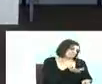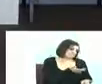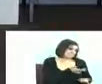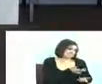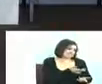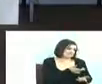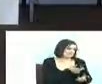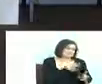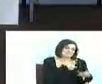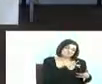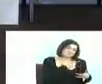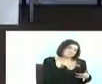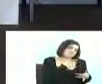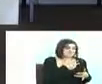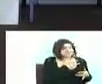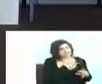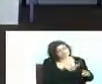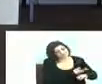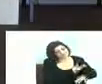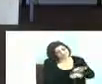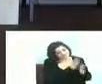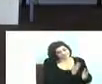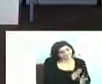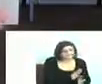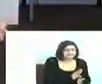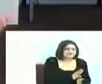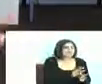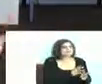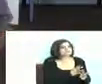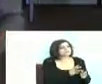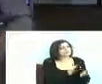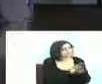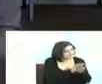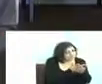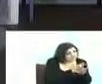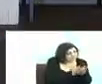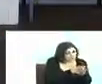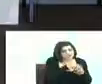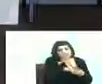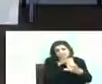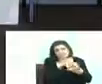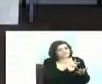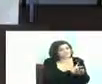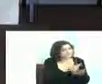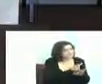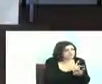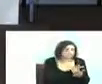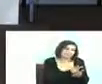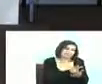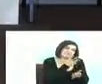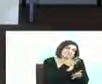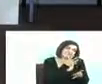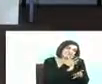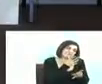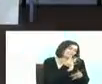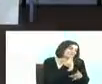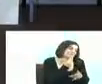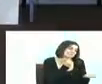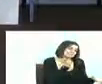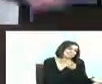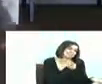was the sensitive one. He was the shepherd and he was the one who spent time and cooked in the kitchen. And mama kind of took a shining to him. And